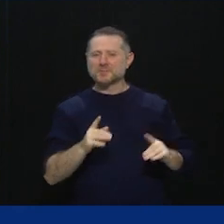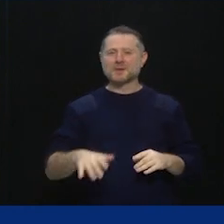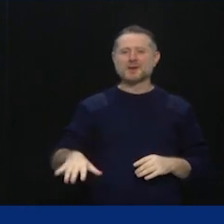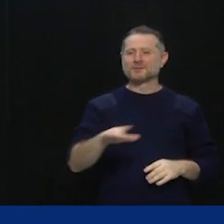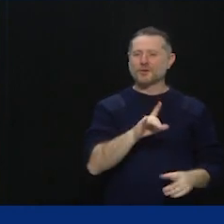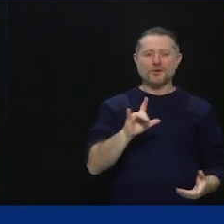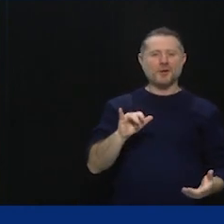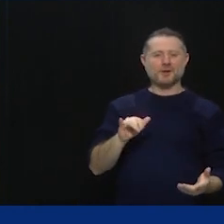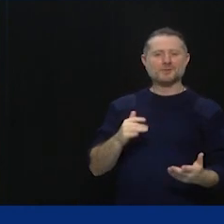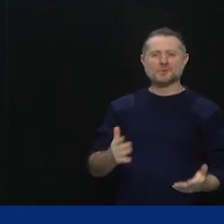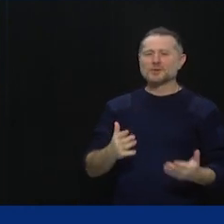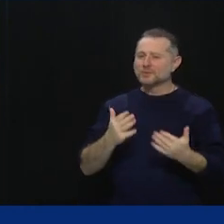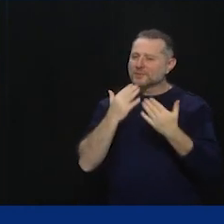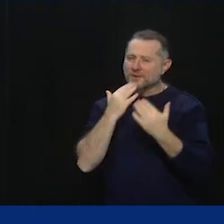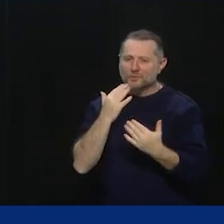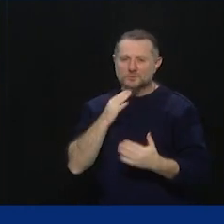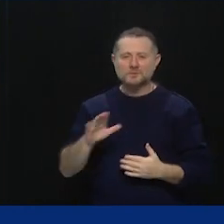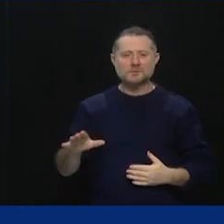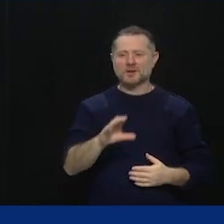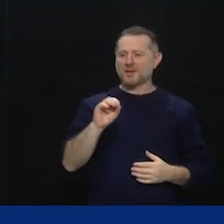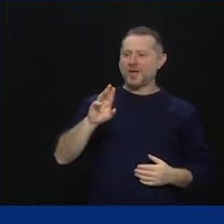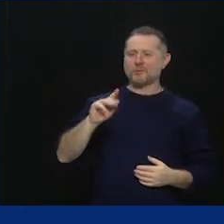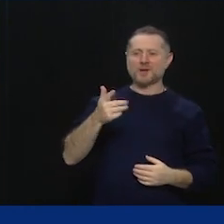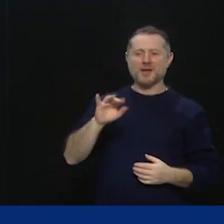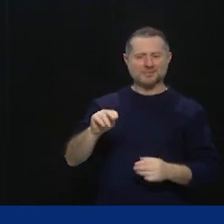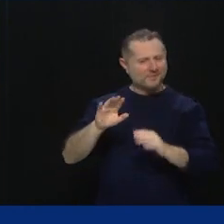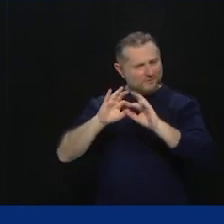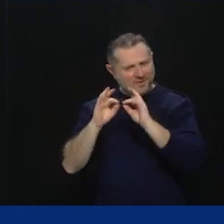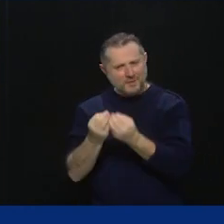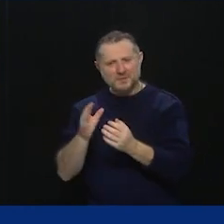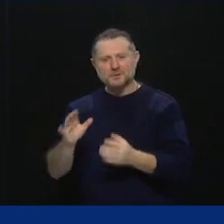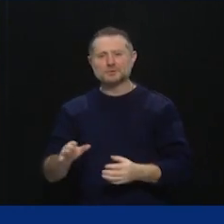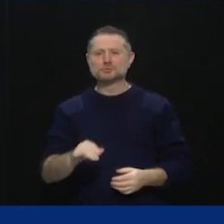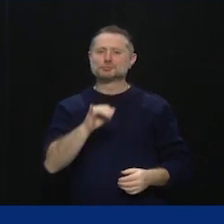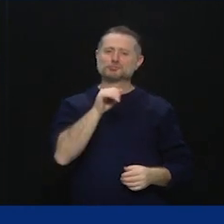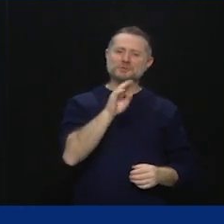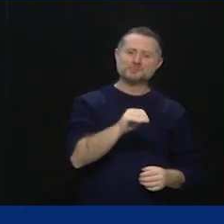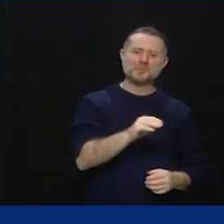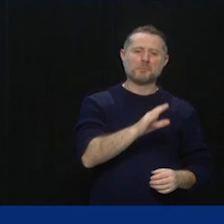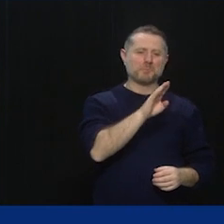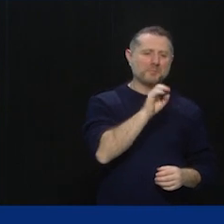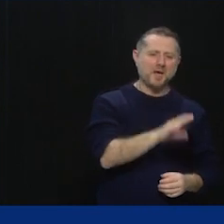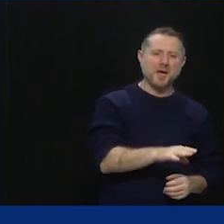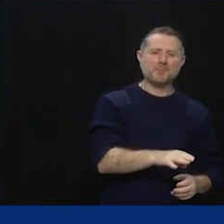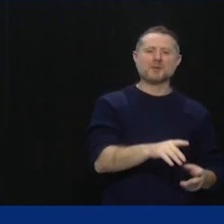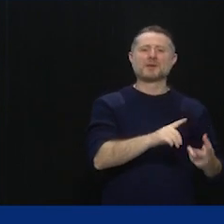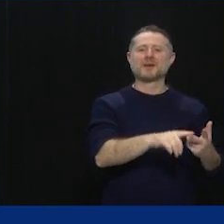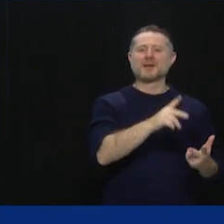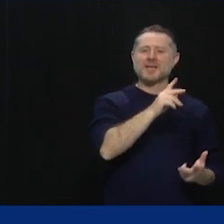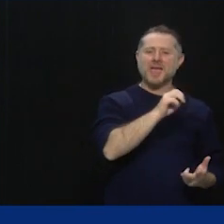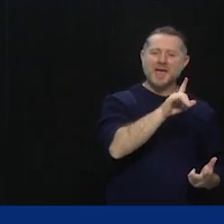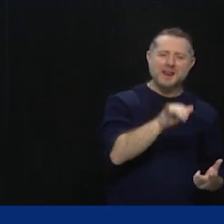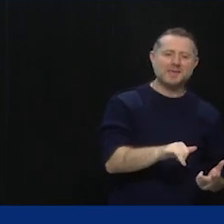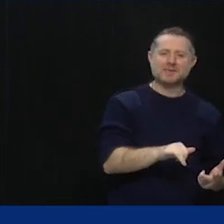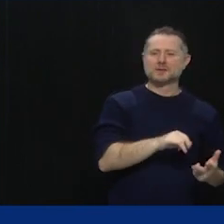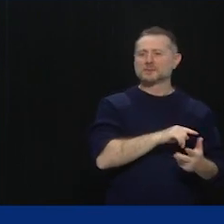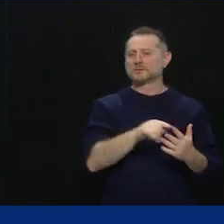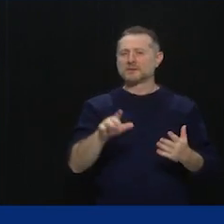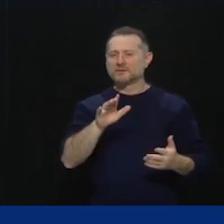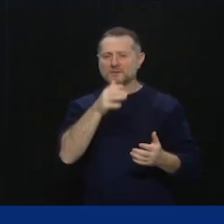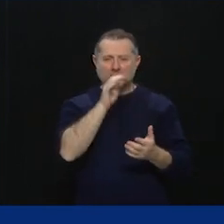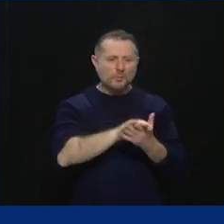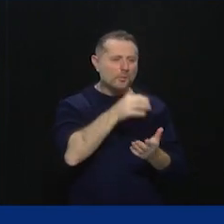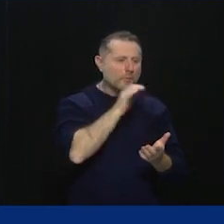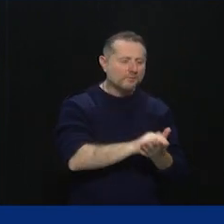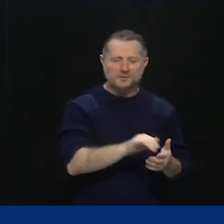Kelly, all the spouses who go through everything as well, and I want to thank you for your vision for Long Island. You mentioned many